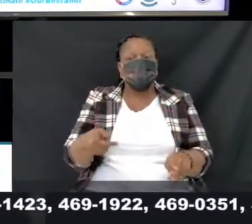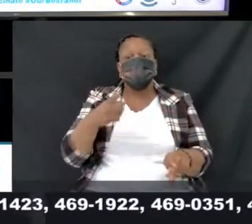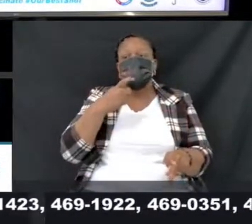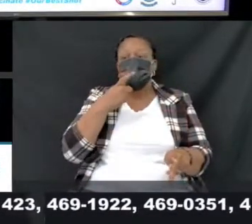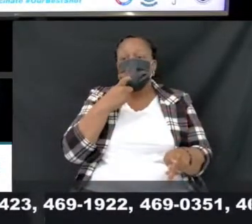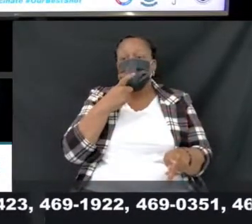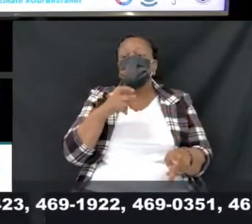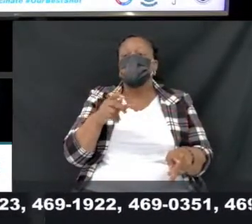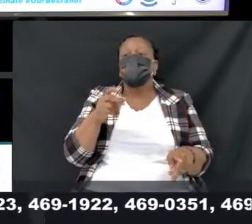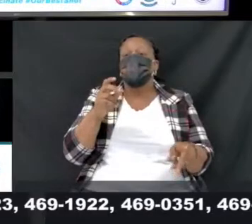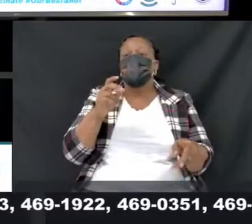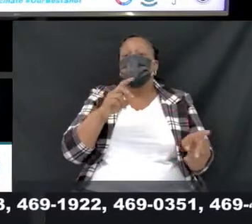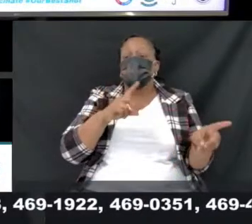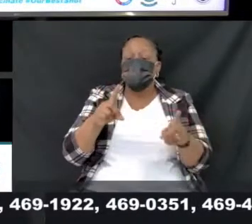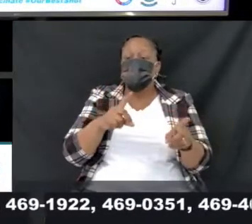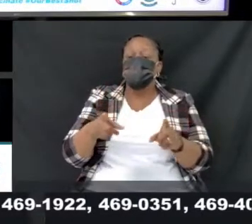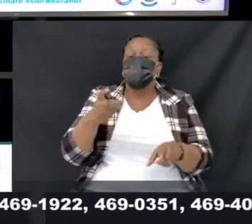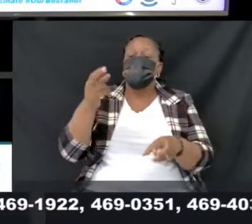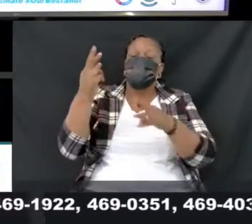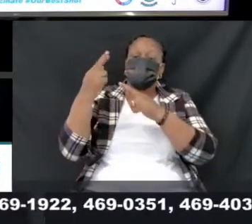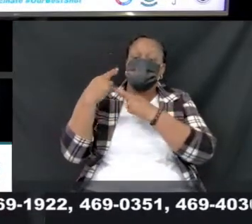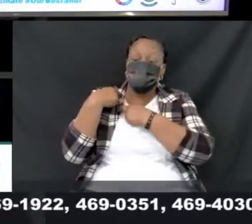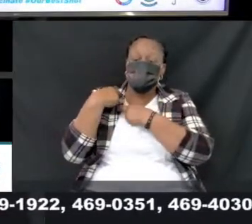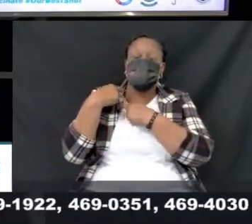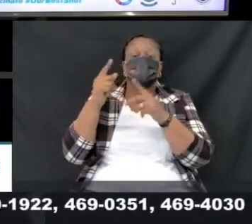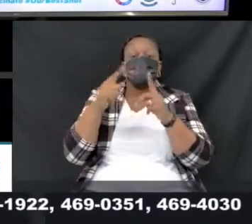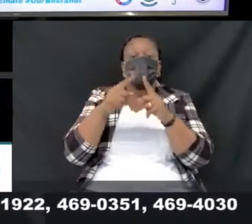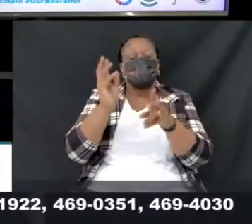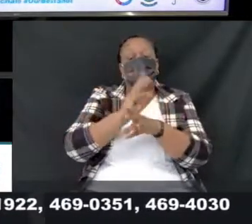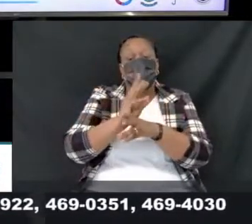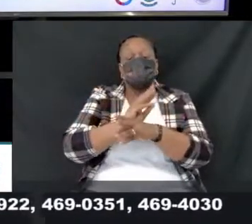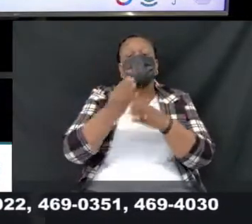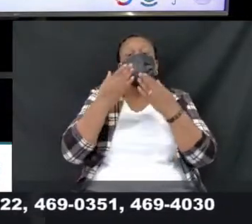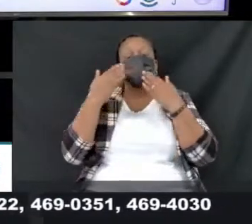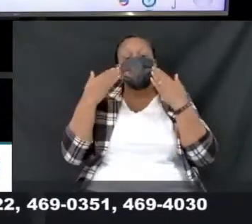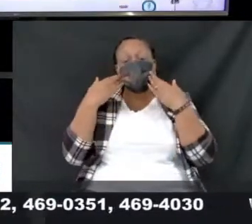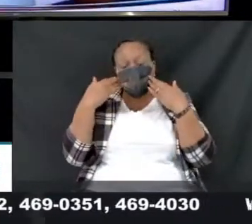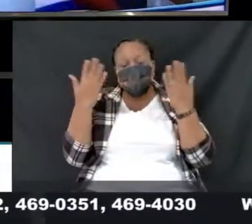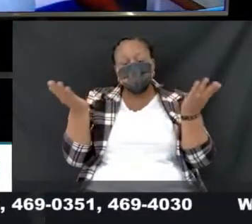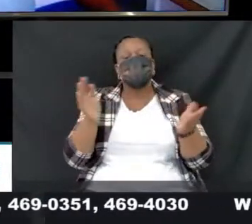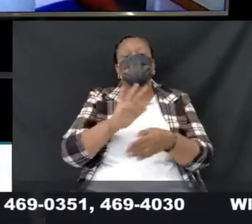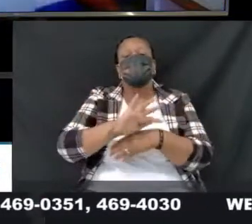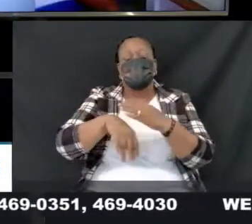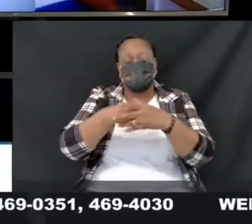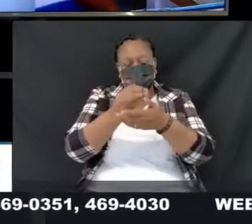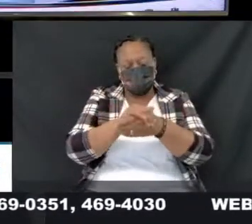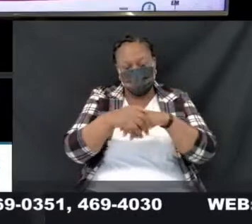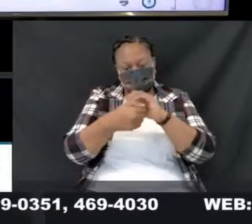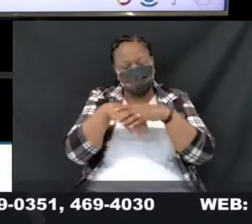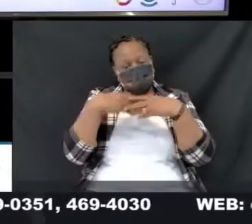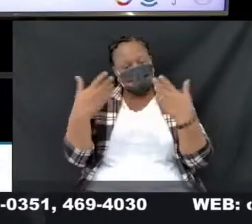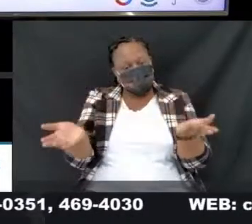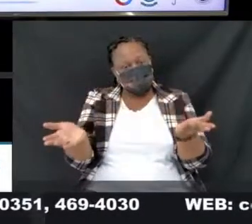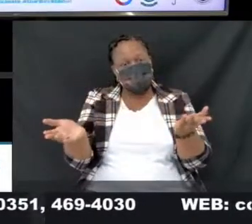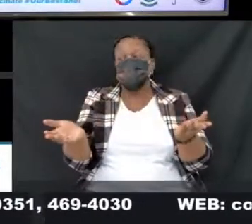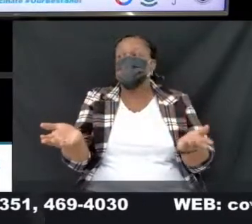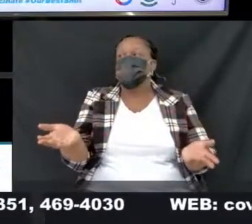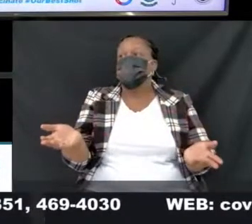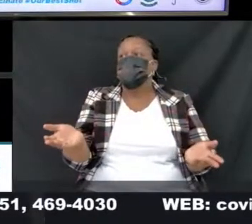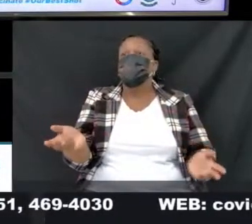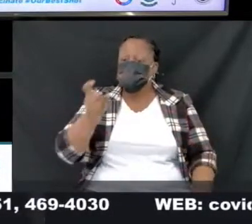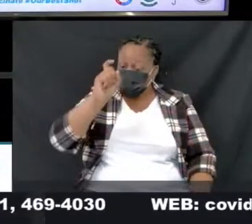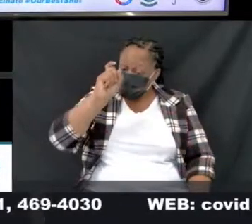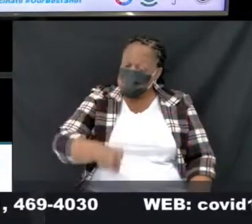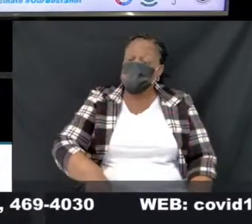should know that they are responsible for wearing a mask in public and frequently sanitizing their hands, for being responsible